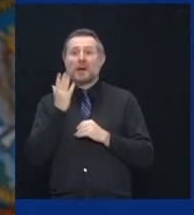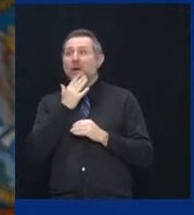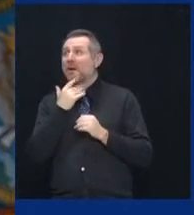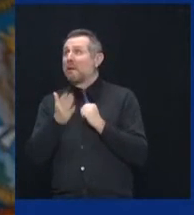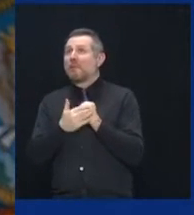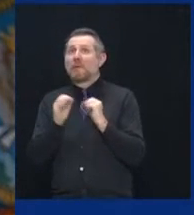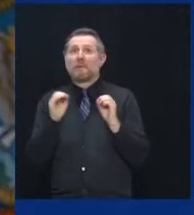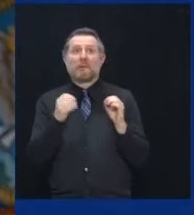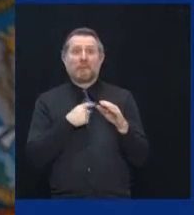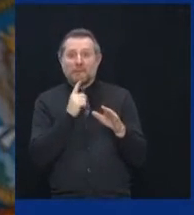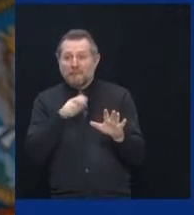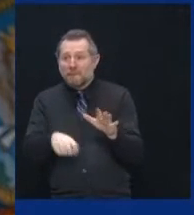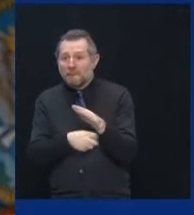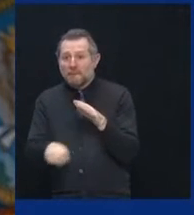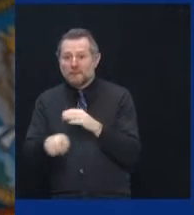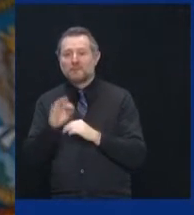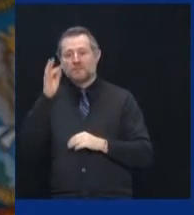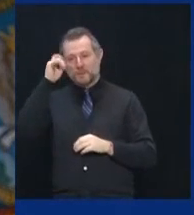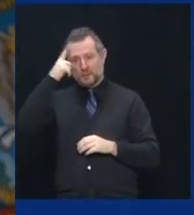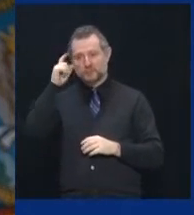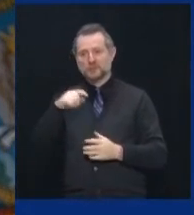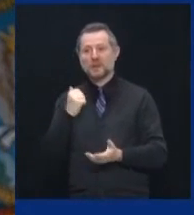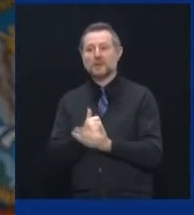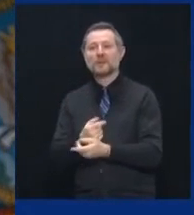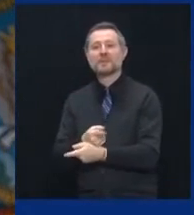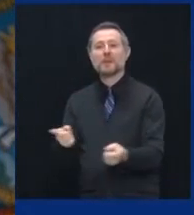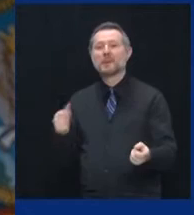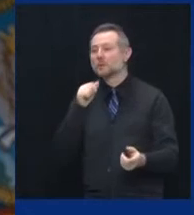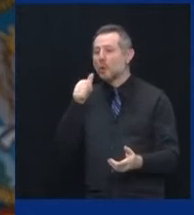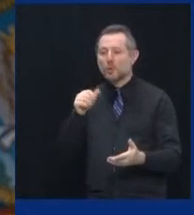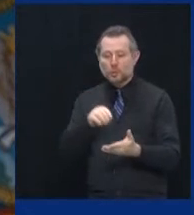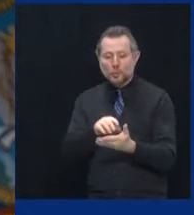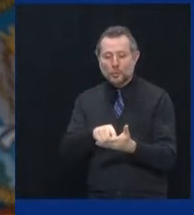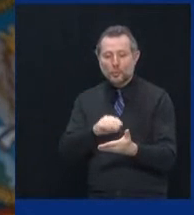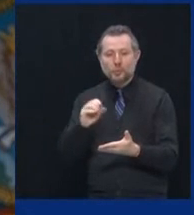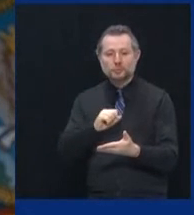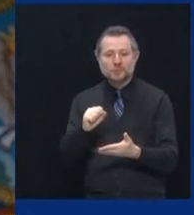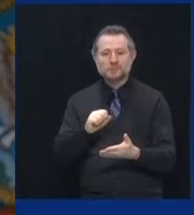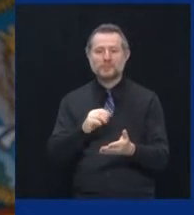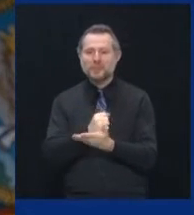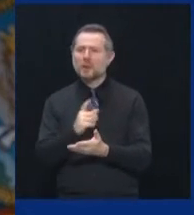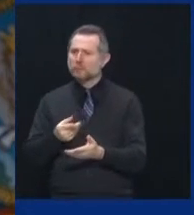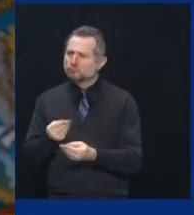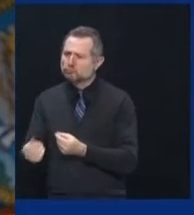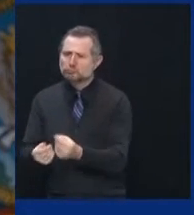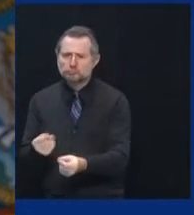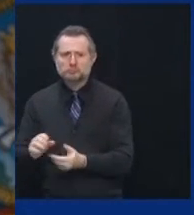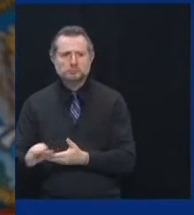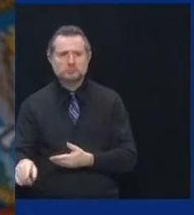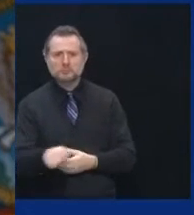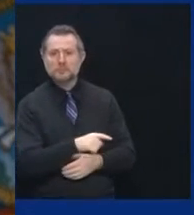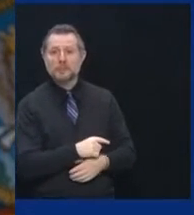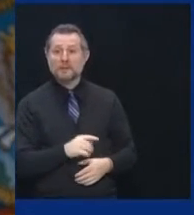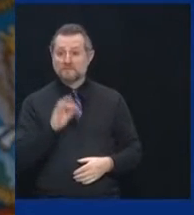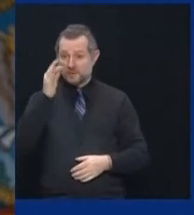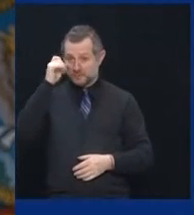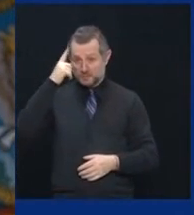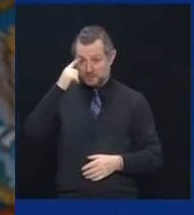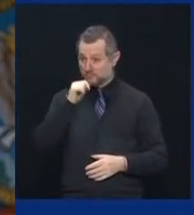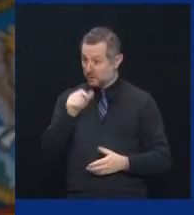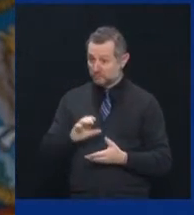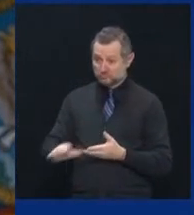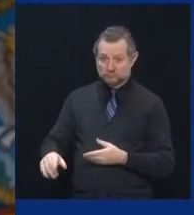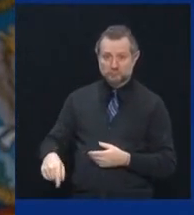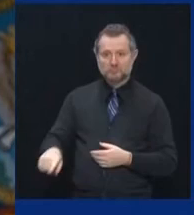should provide these undocumented New Yorkers with hardship funding. And if they don't, they should at least